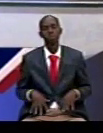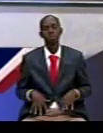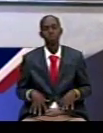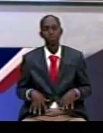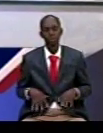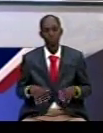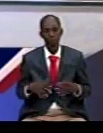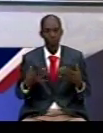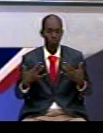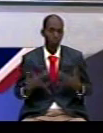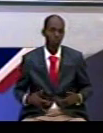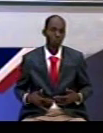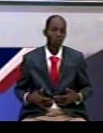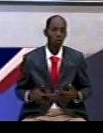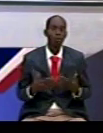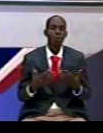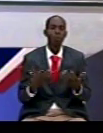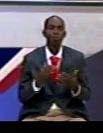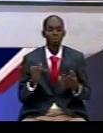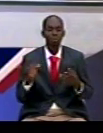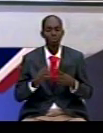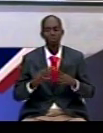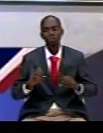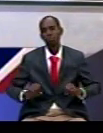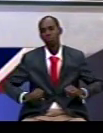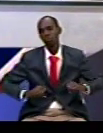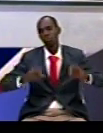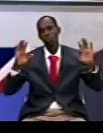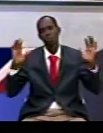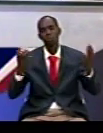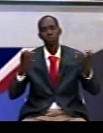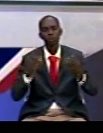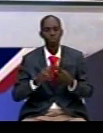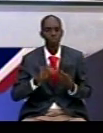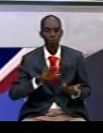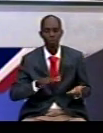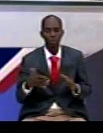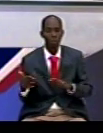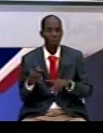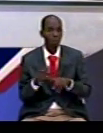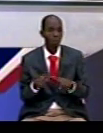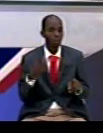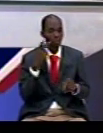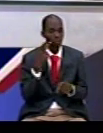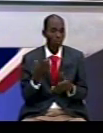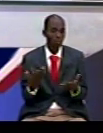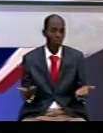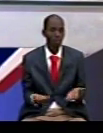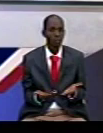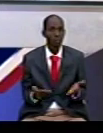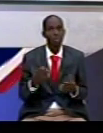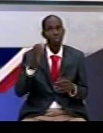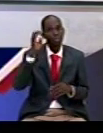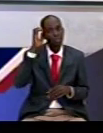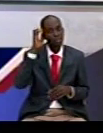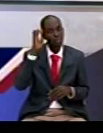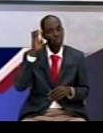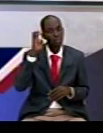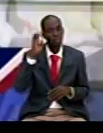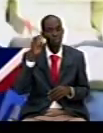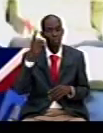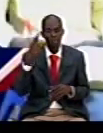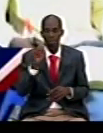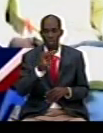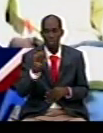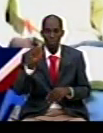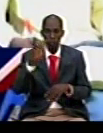despair, wanting to give up, wanting to die. But look at this, a touch revived